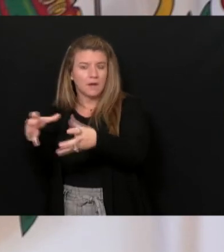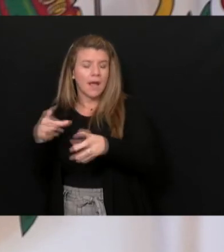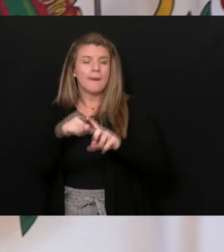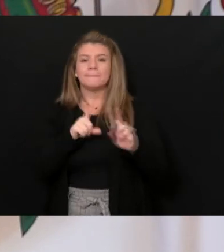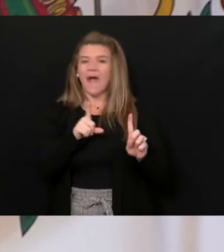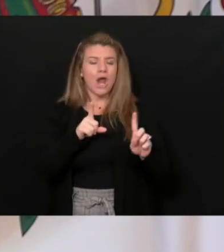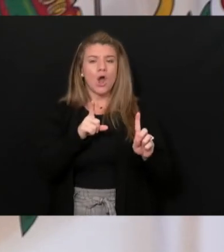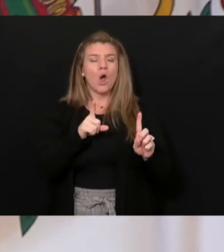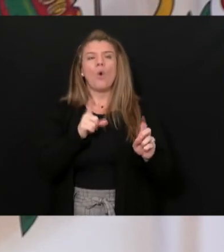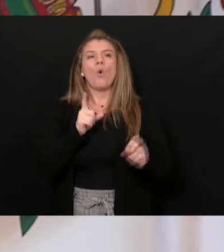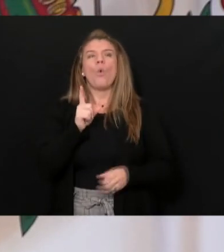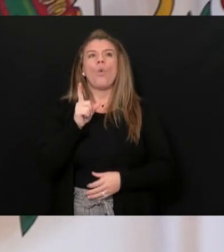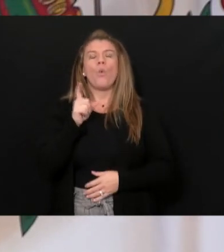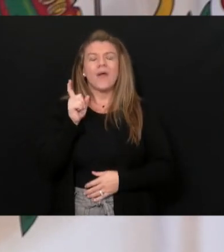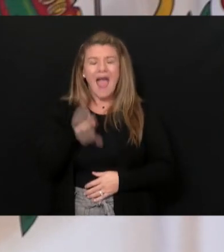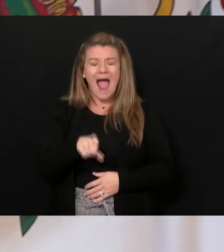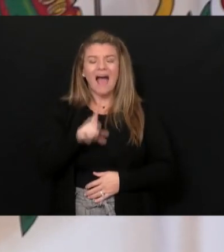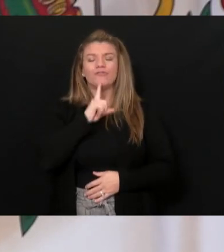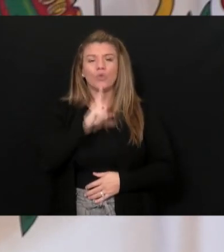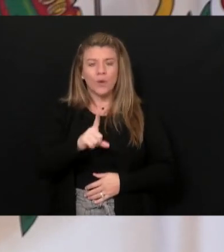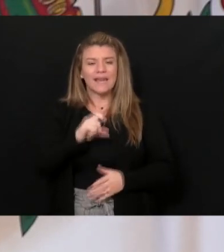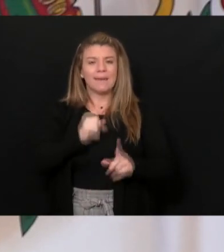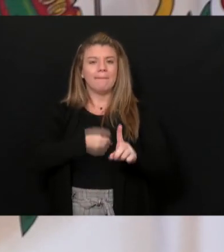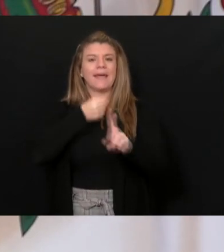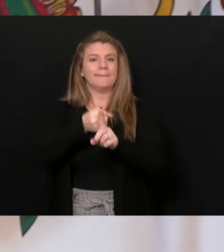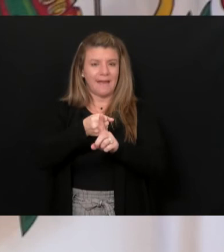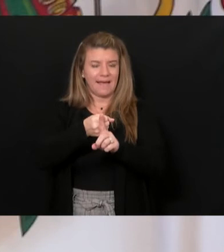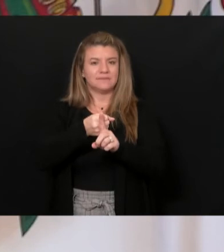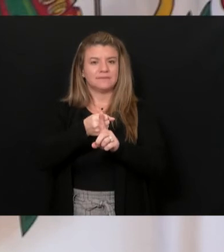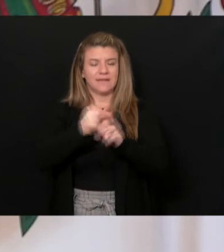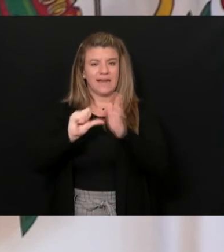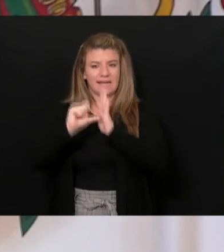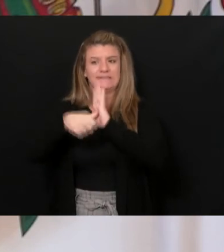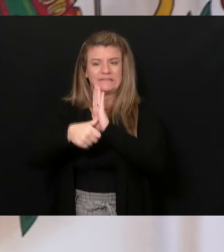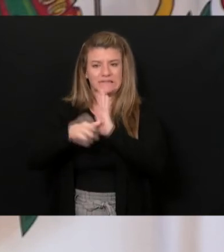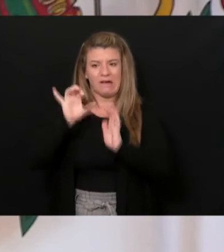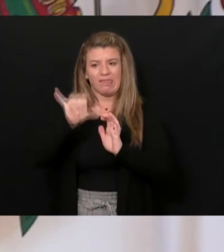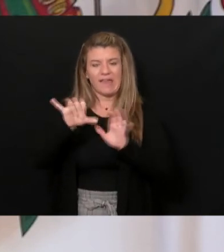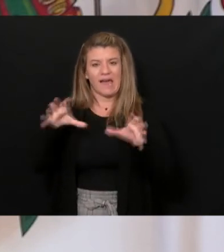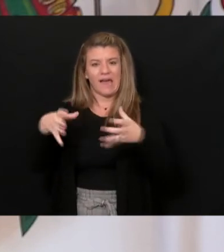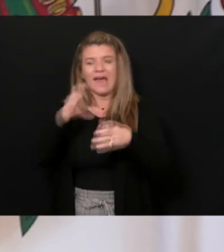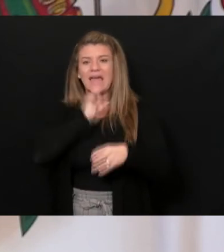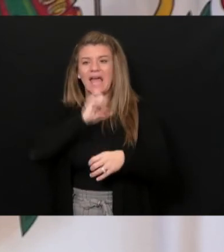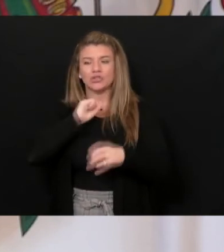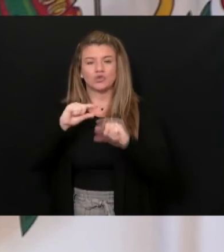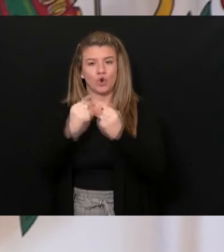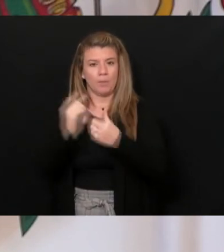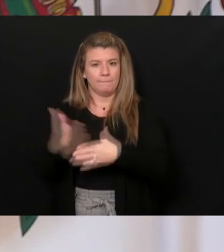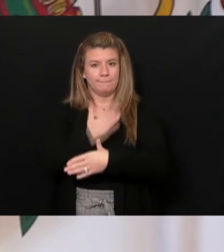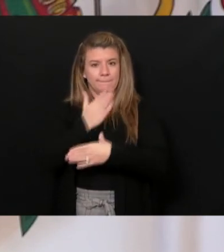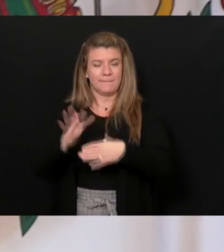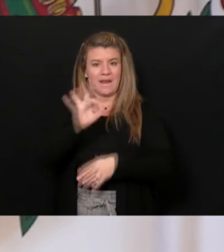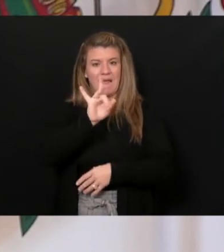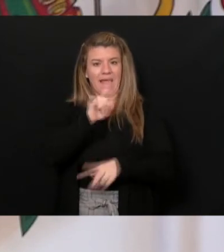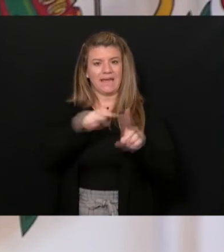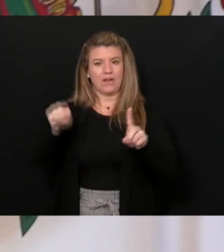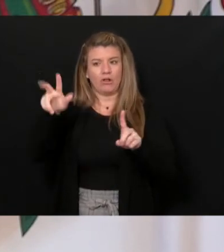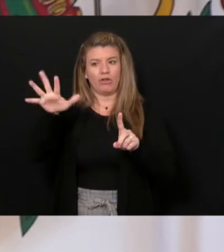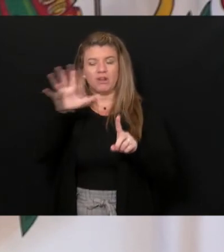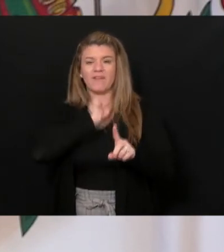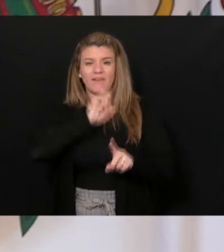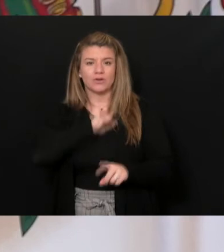got to really make an impact on that sector to be able to test 18 to 35